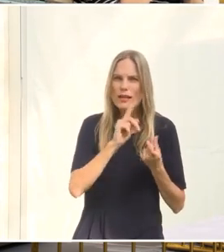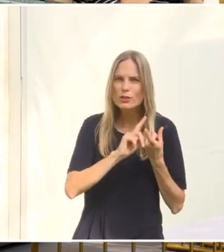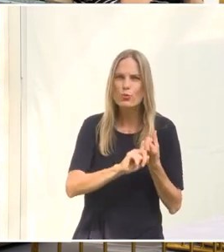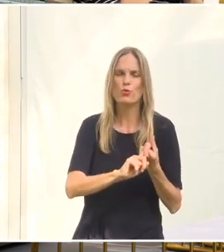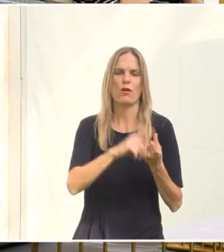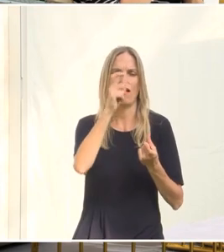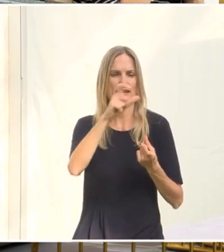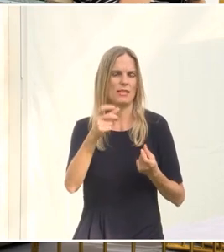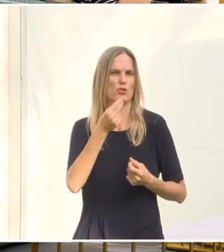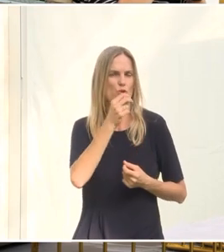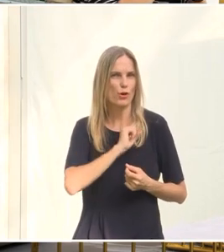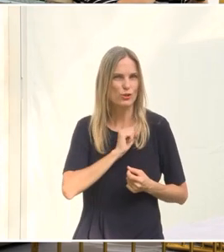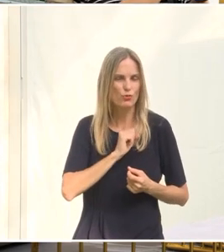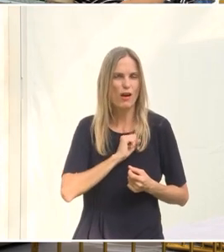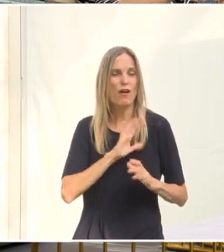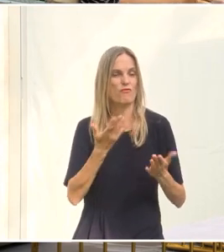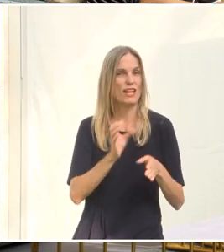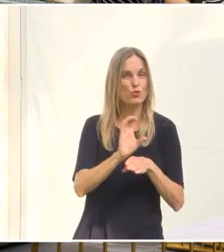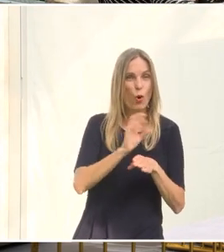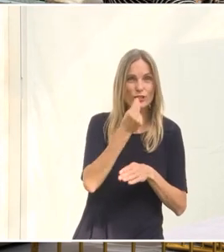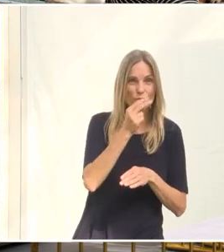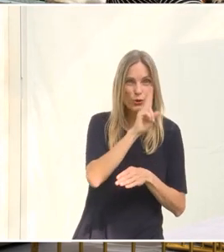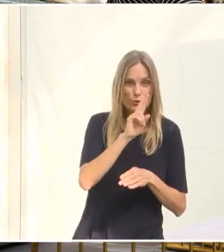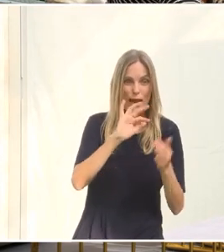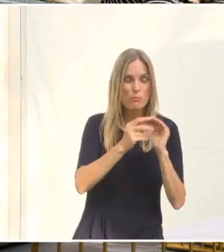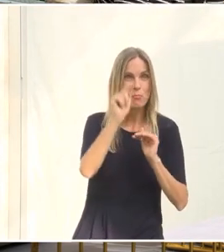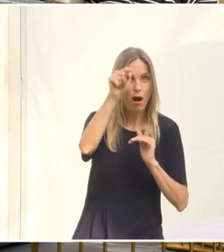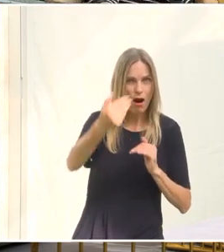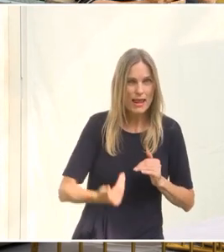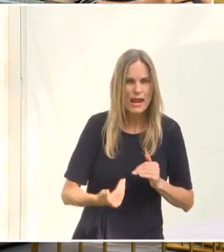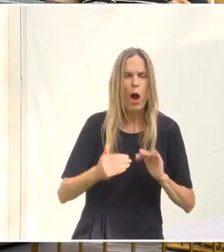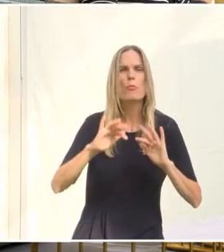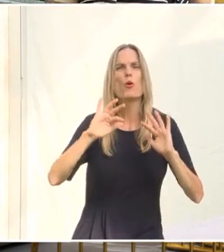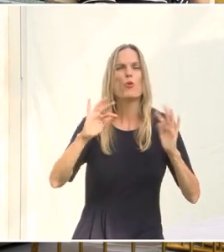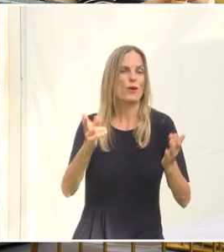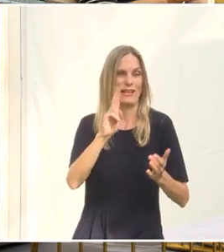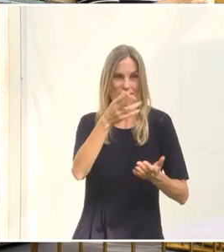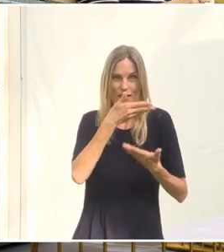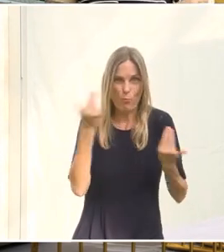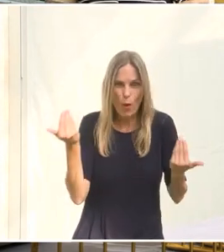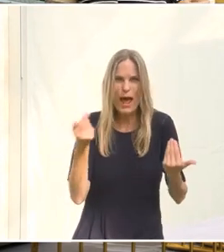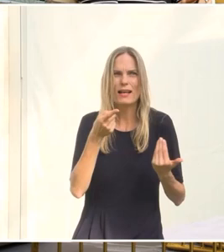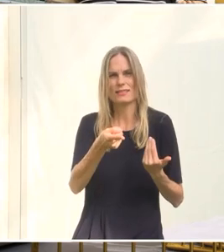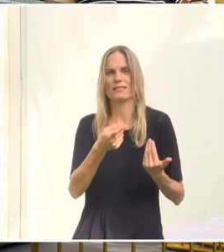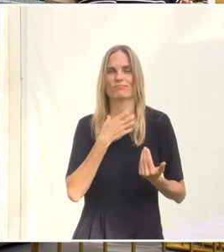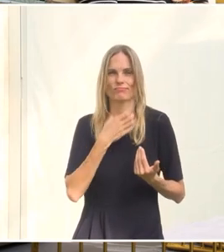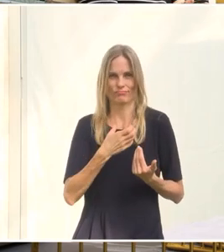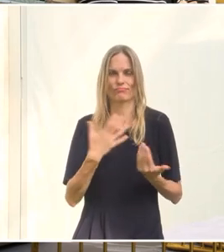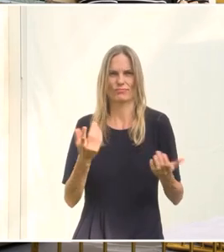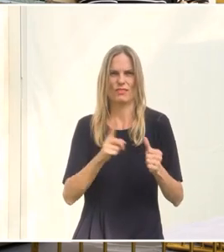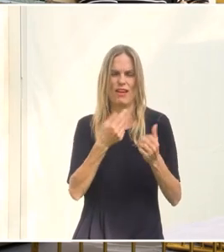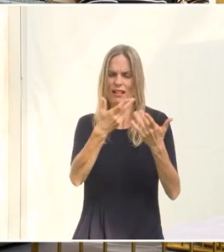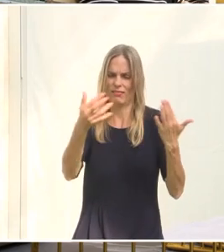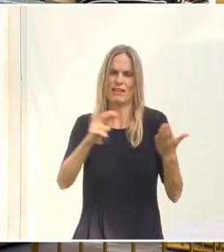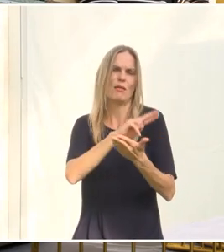the food and who produce the food are living in the countryside, and if there is nobody living, then it's also so many other kind